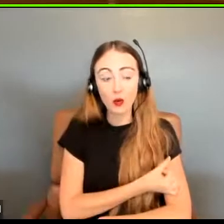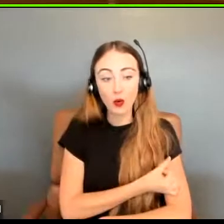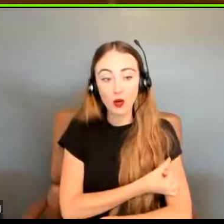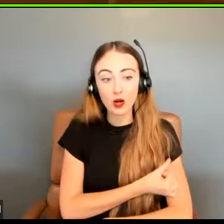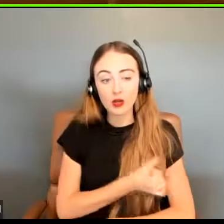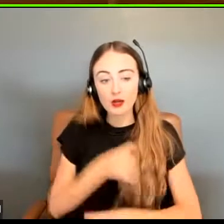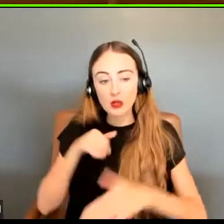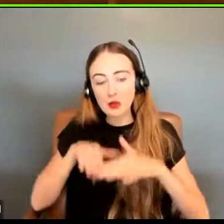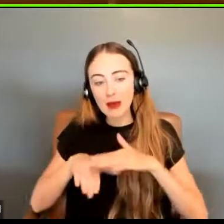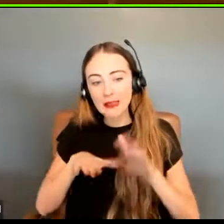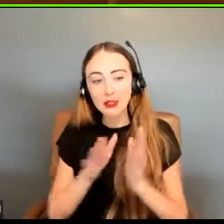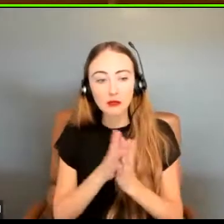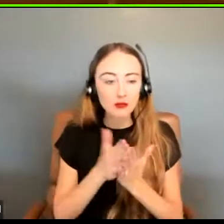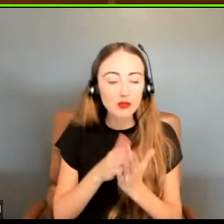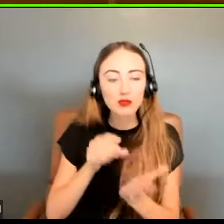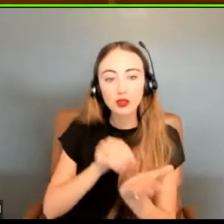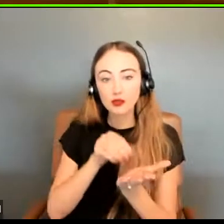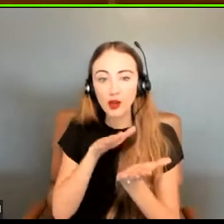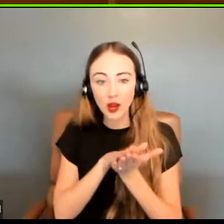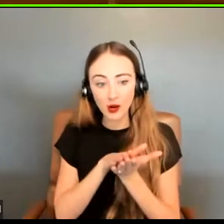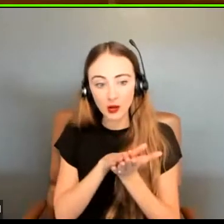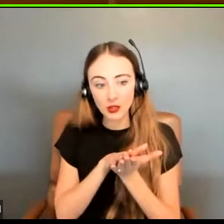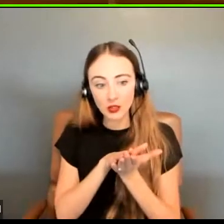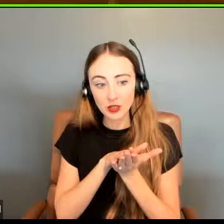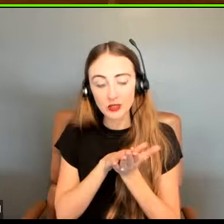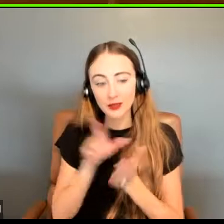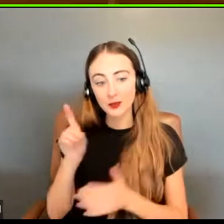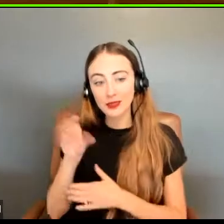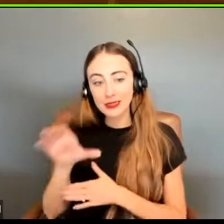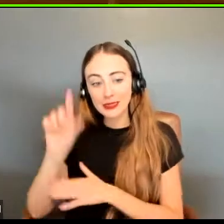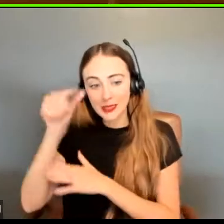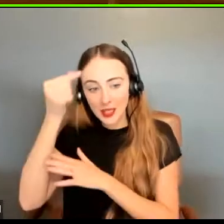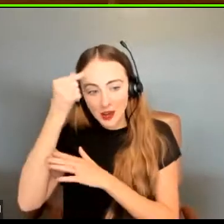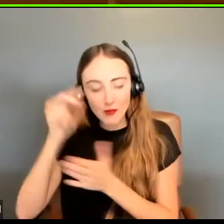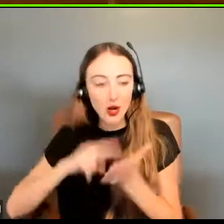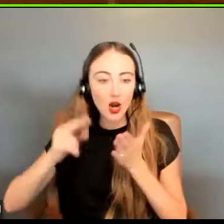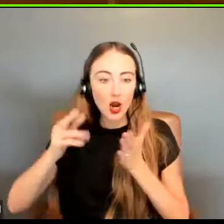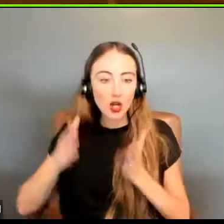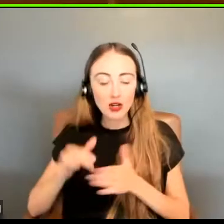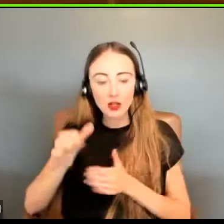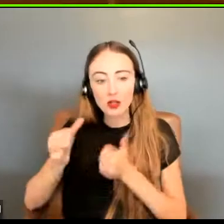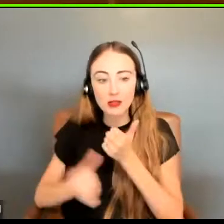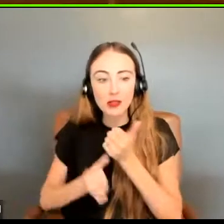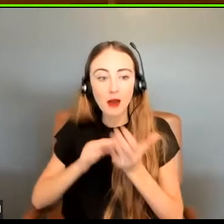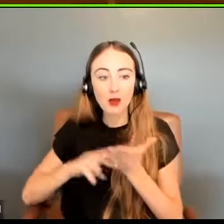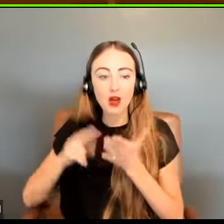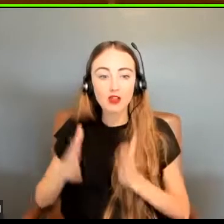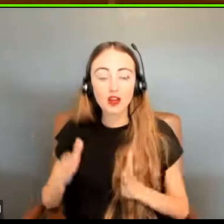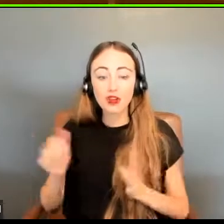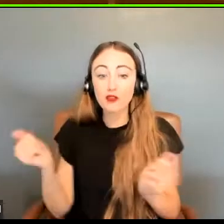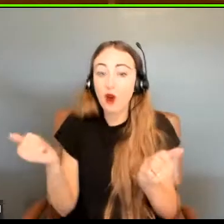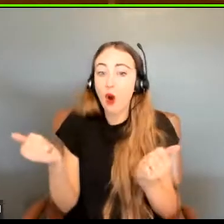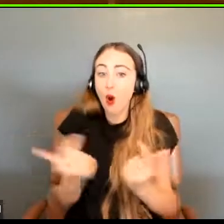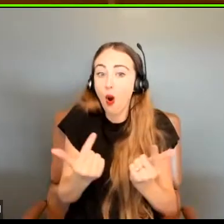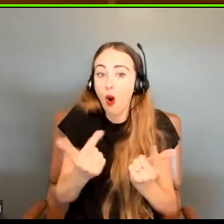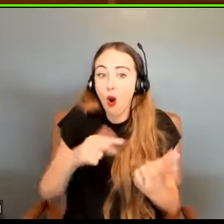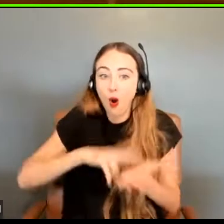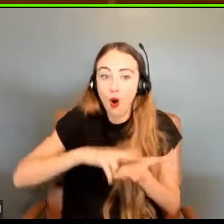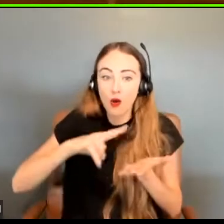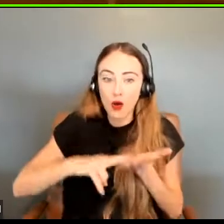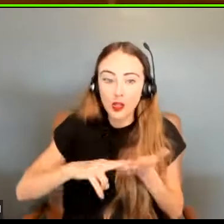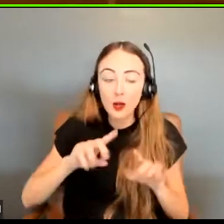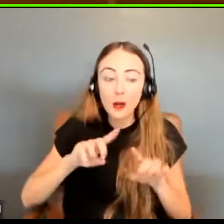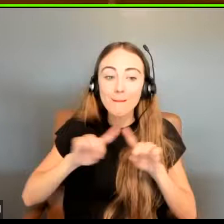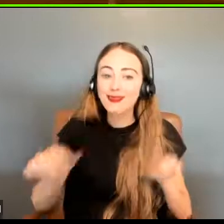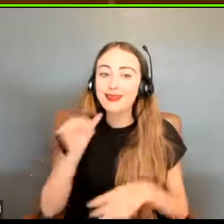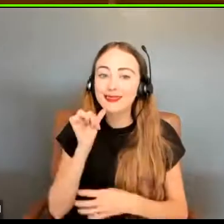access the books and records of district government contractors or subcontractors for all contracts, but it does